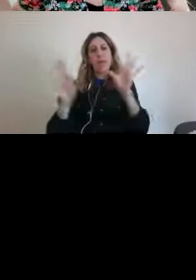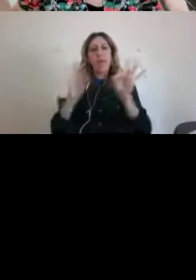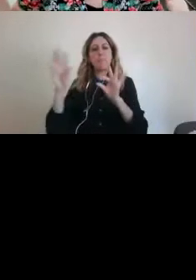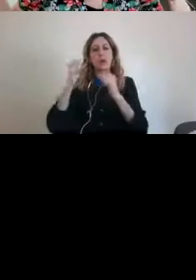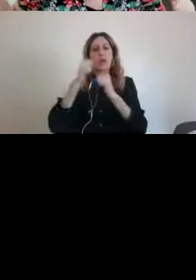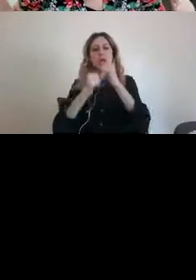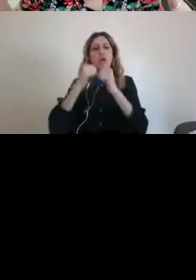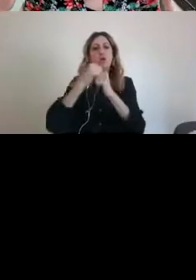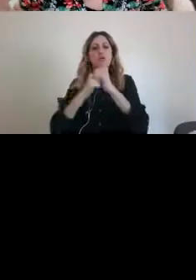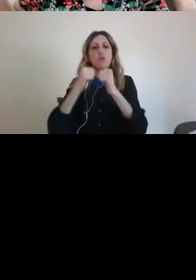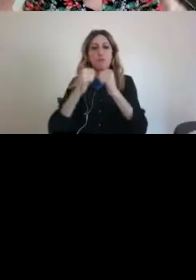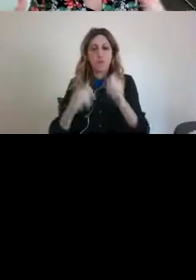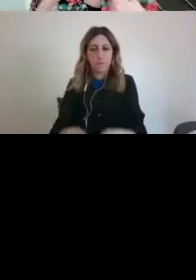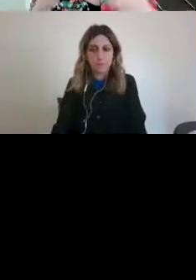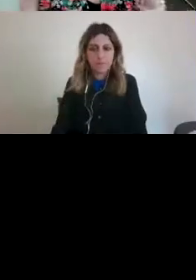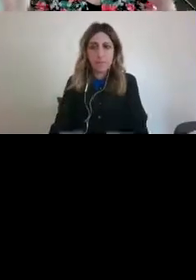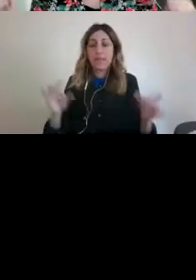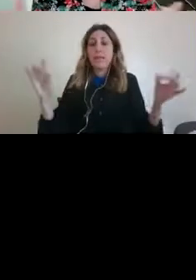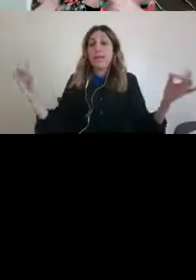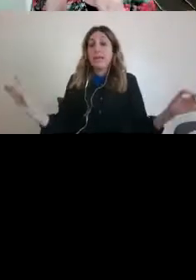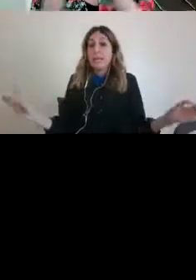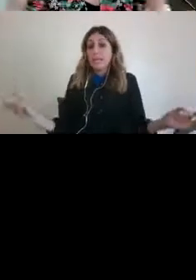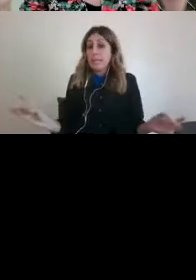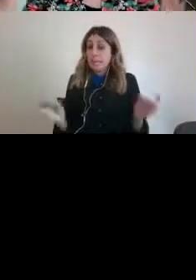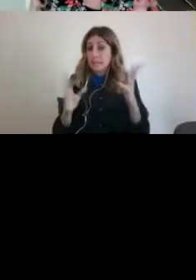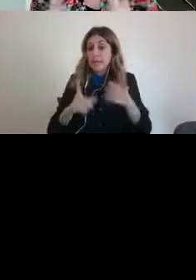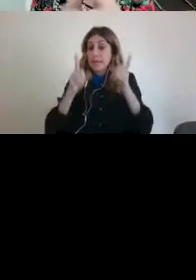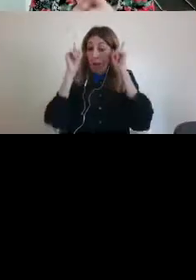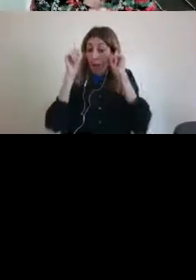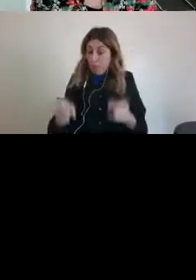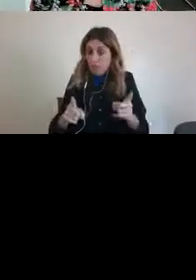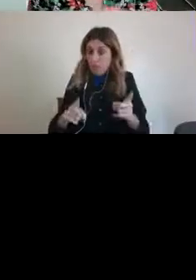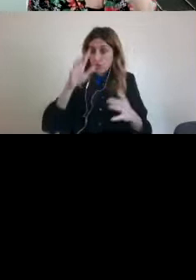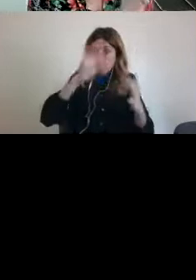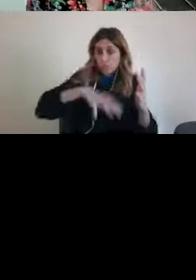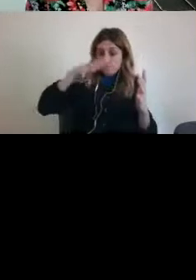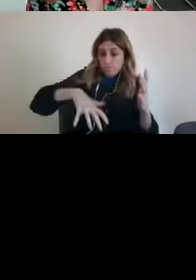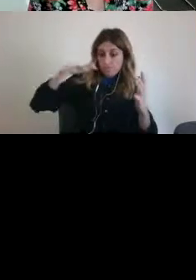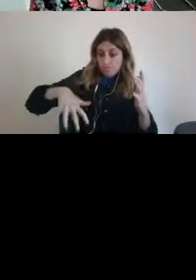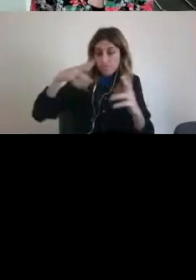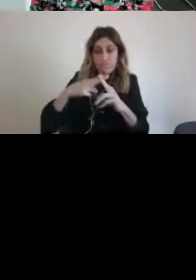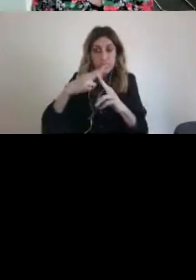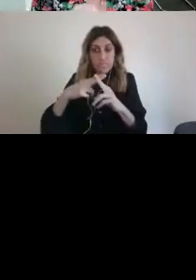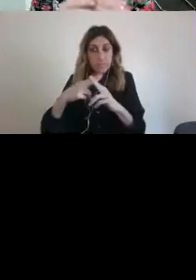to do the process of making a cornerstone approach to your internal linking. So let's imagine that one of